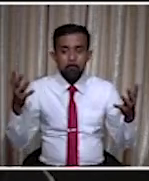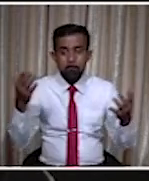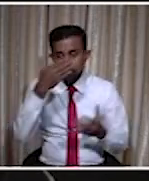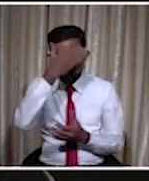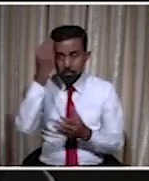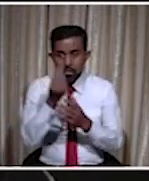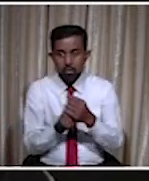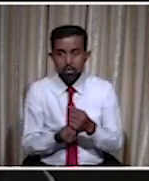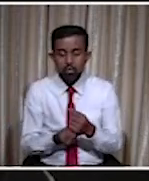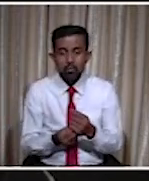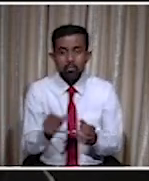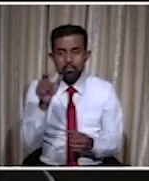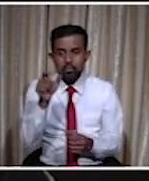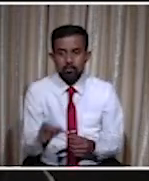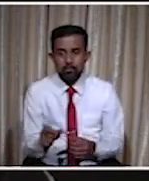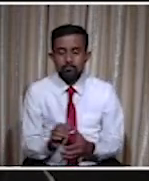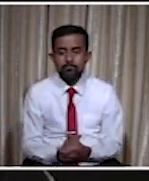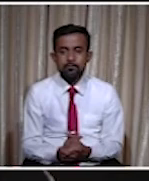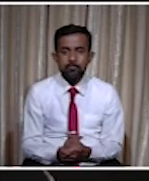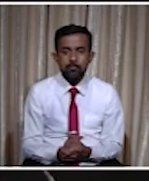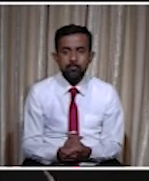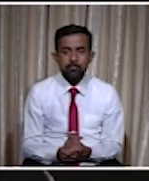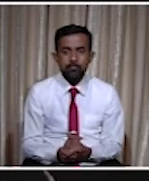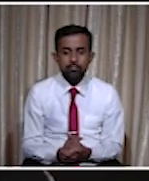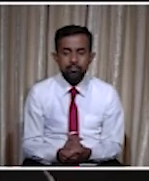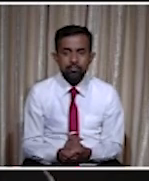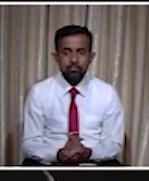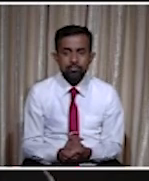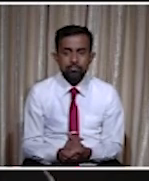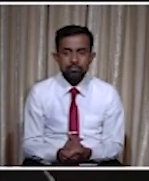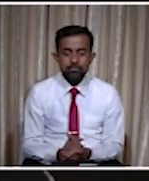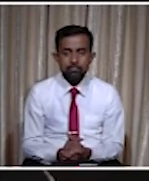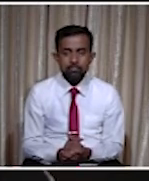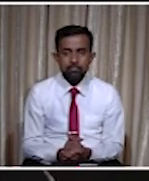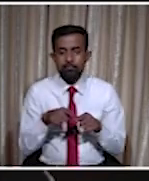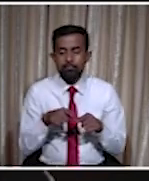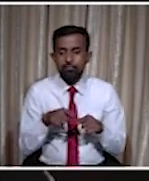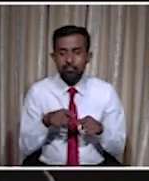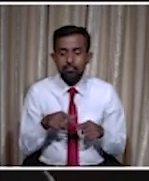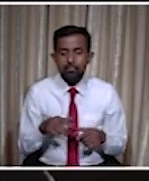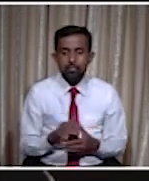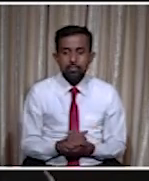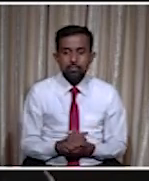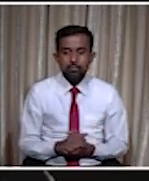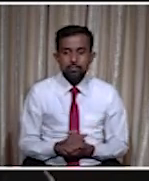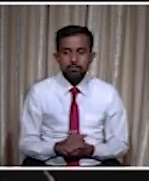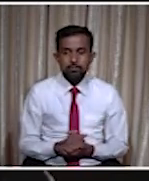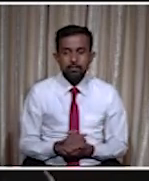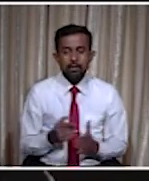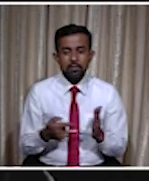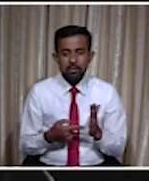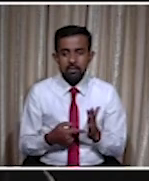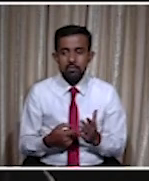president. None of us want this type of suffering that can